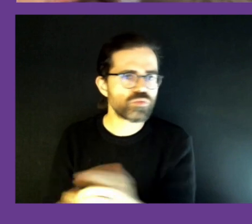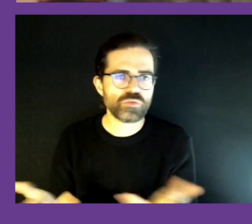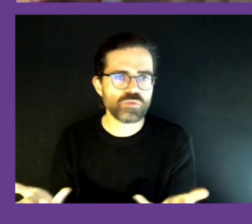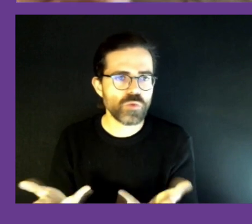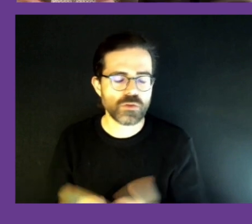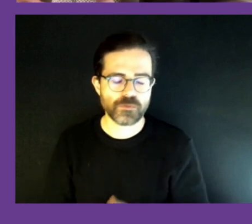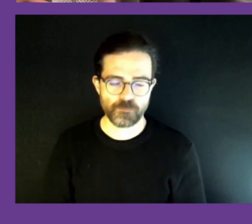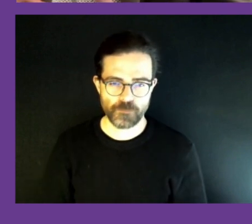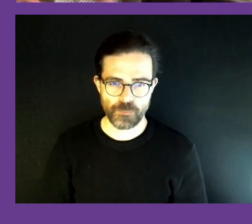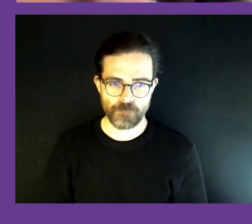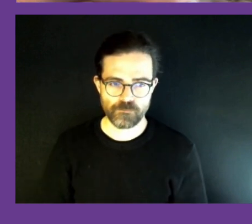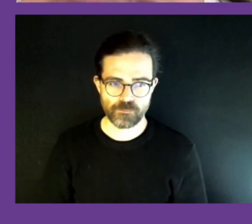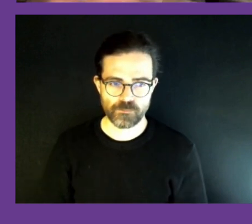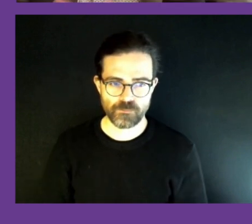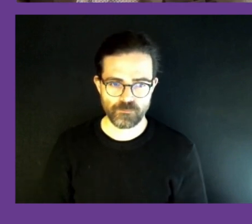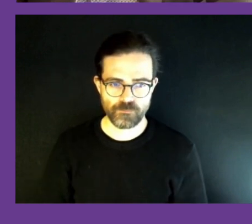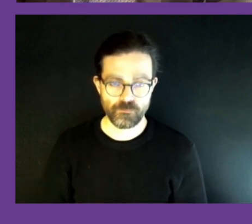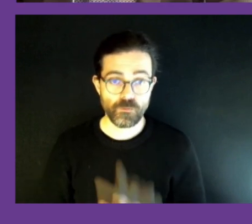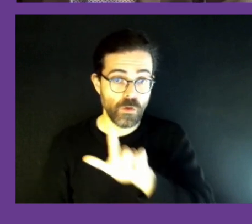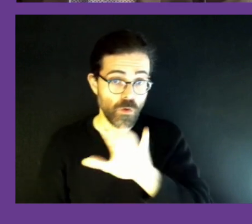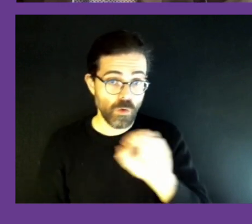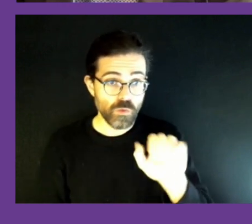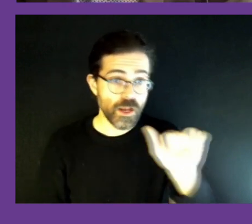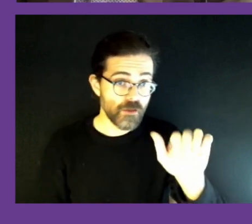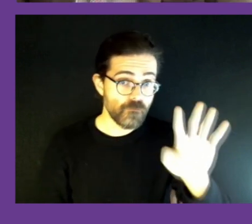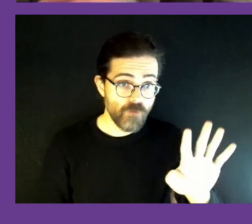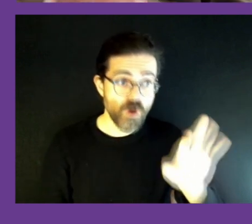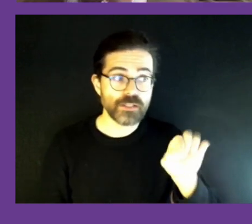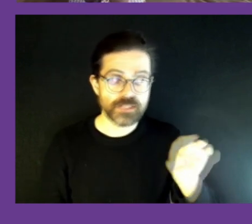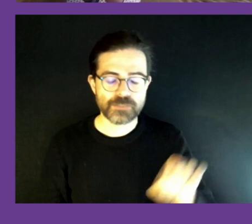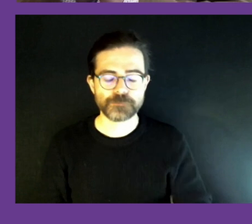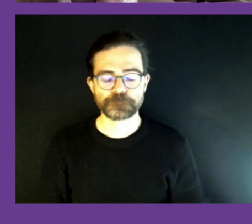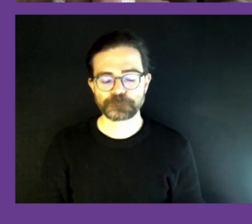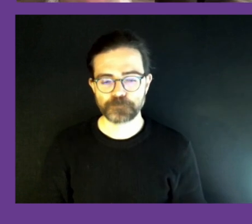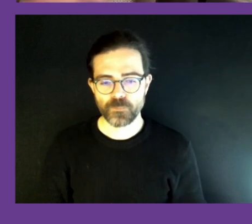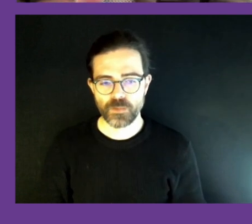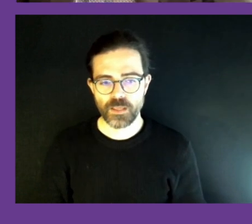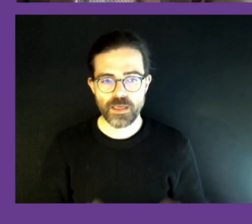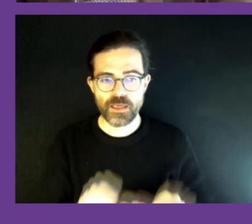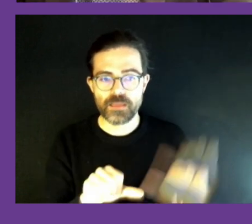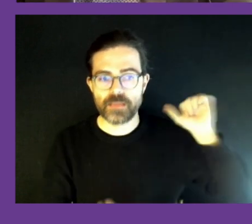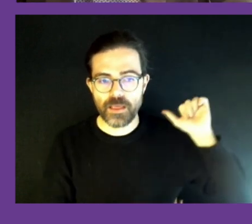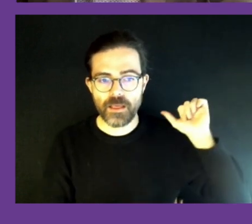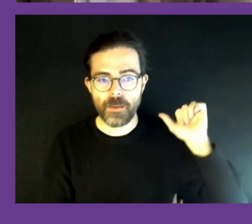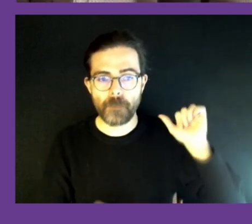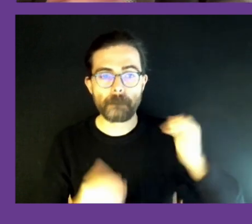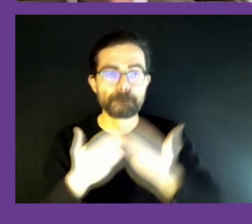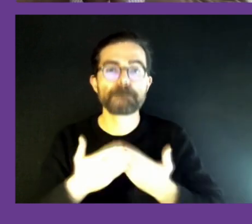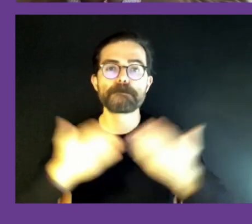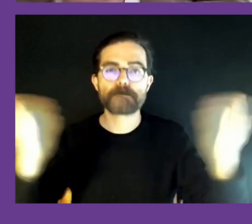new is from 2014, the Public Procurement Directive on the award